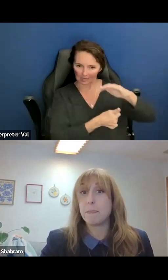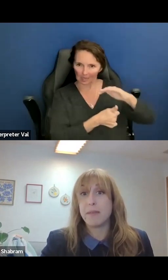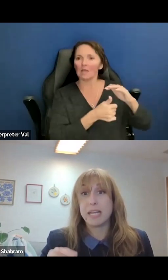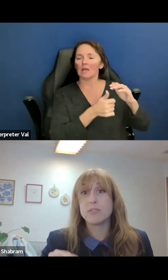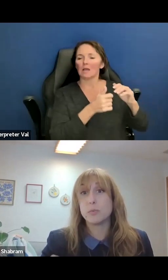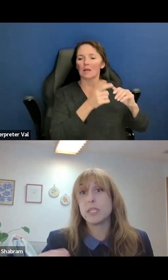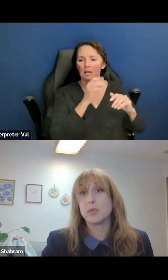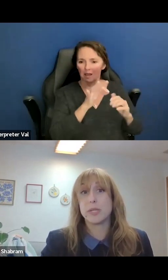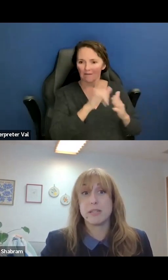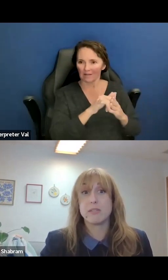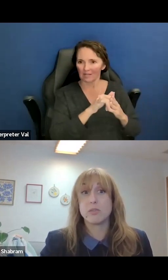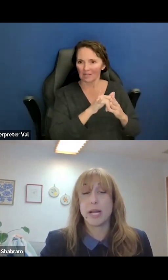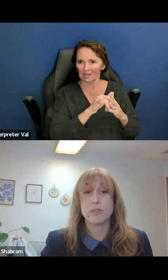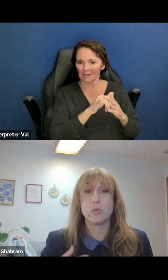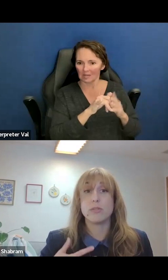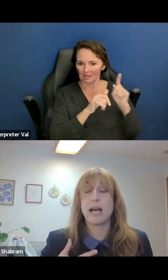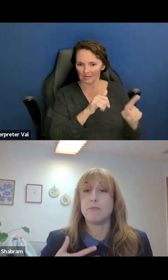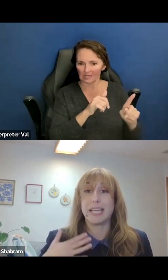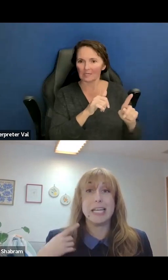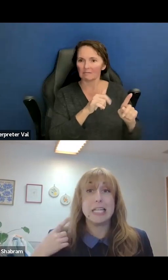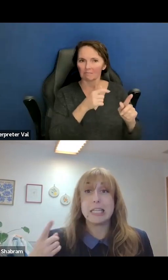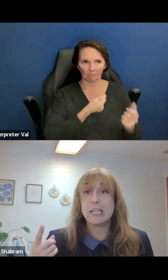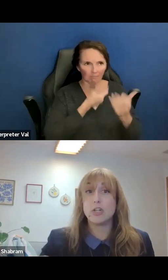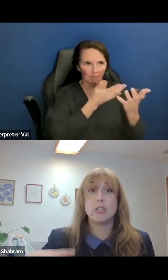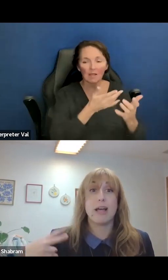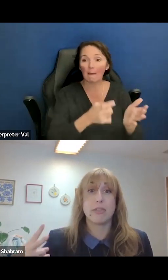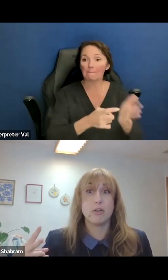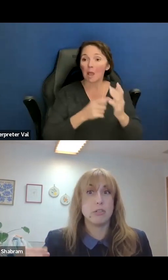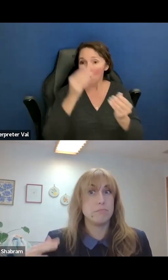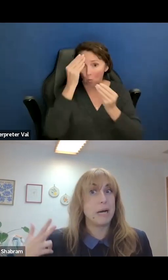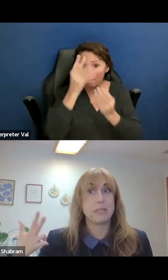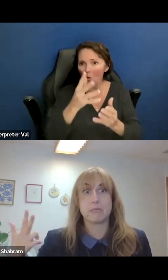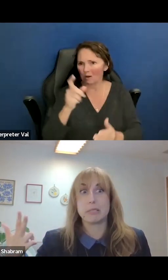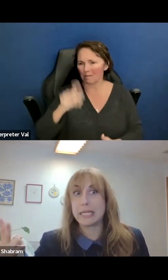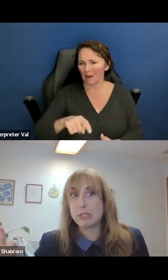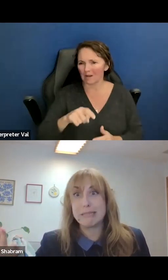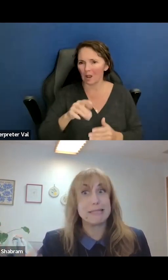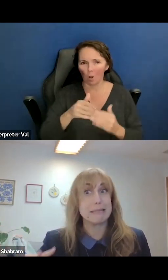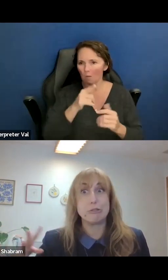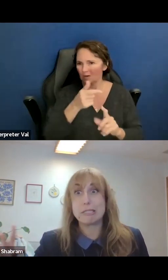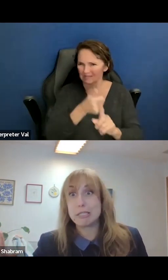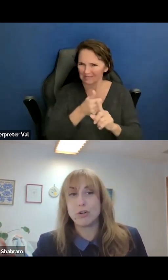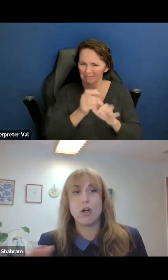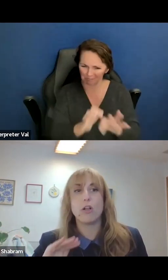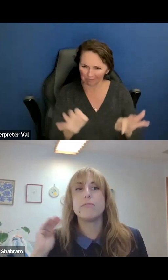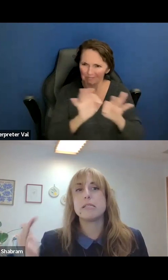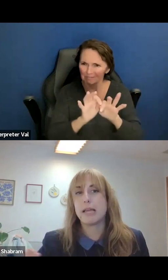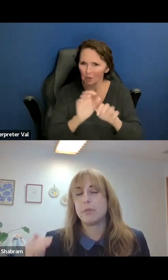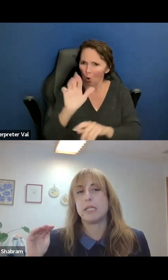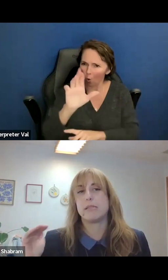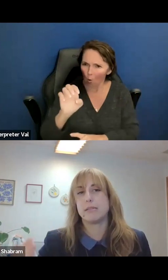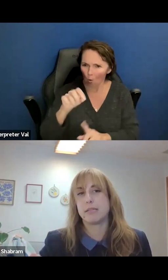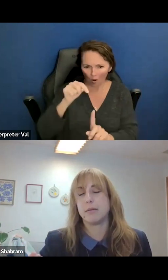scary. And that's for really good reasons, right? Schools have like legal, ethical, public relations, logistical, all of